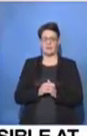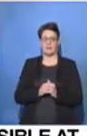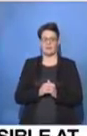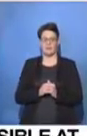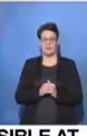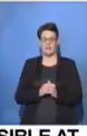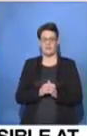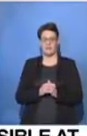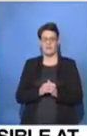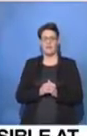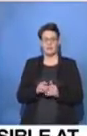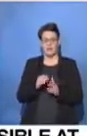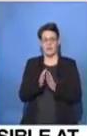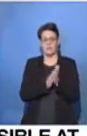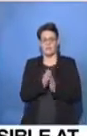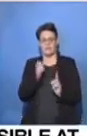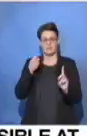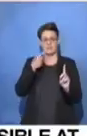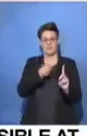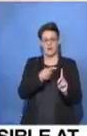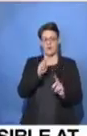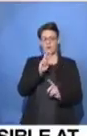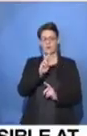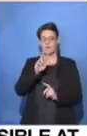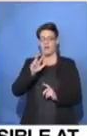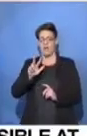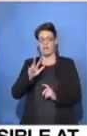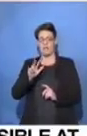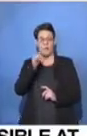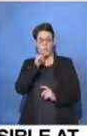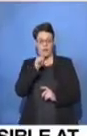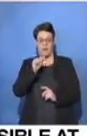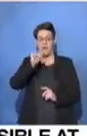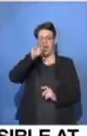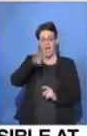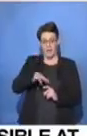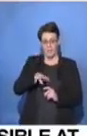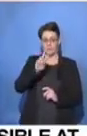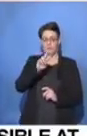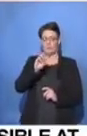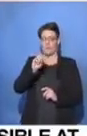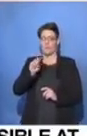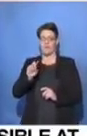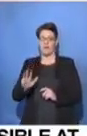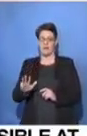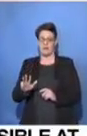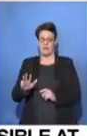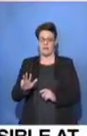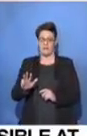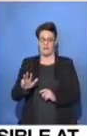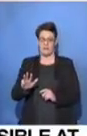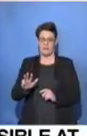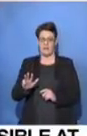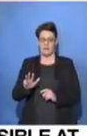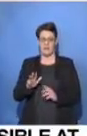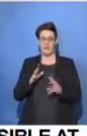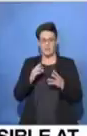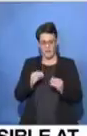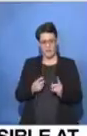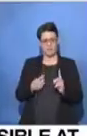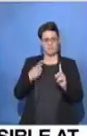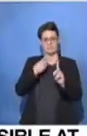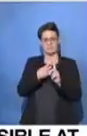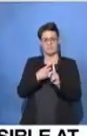The mission commenced its work on the 28th of April 2019, and the mission